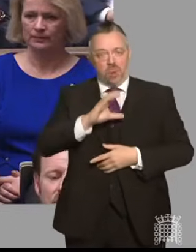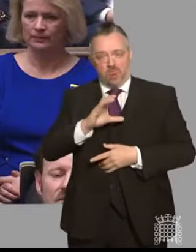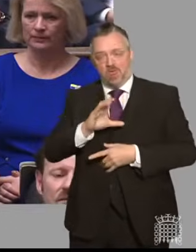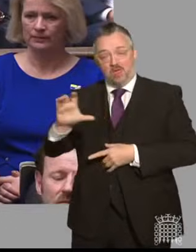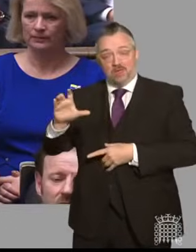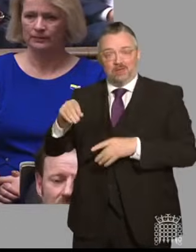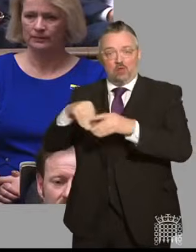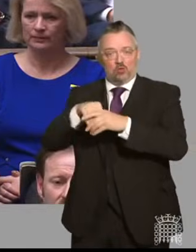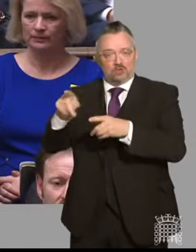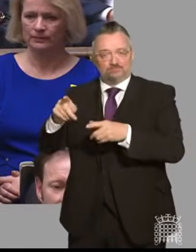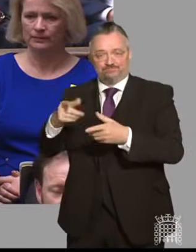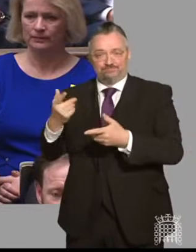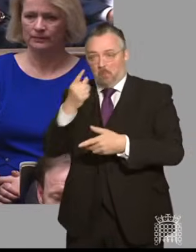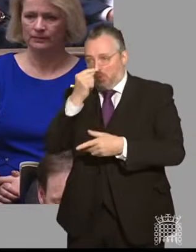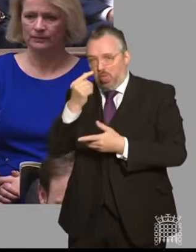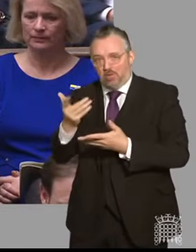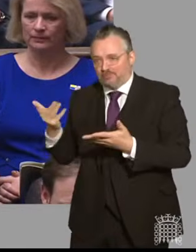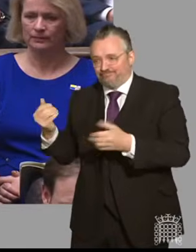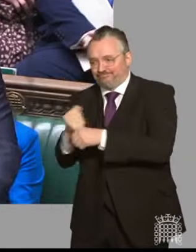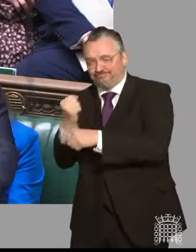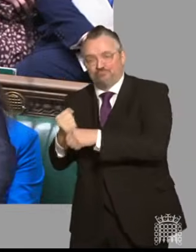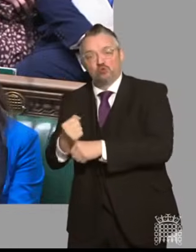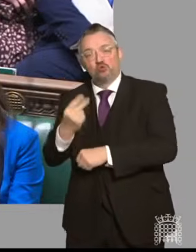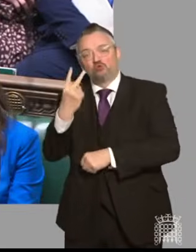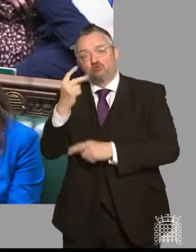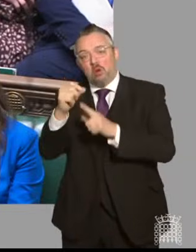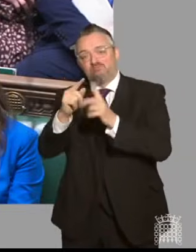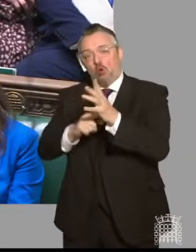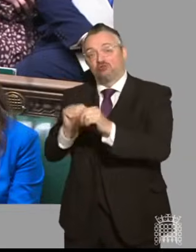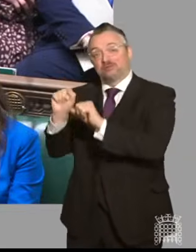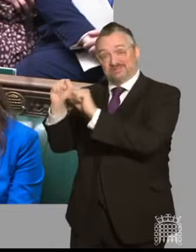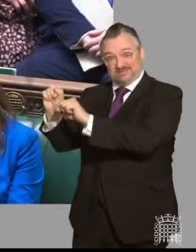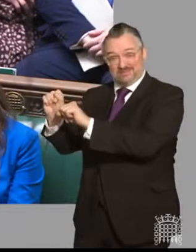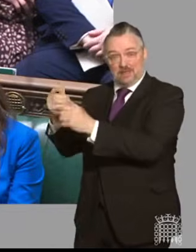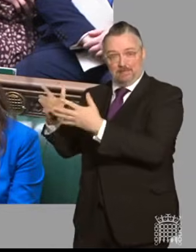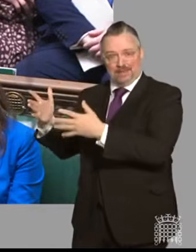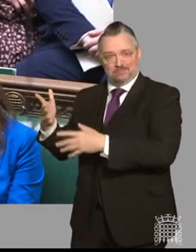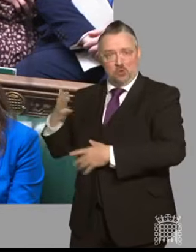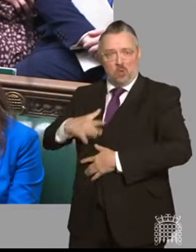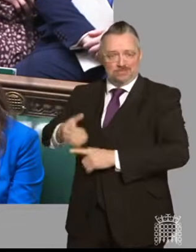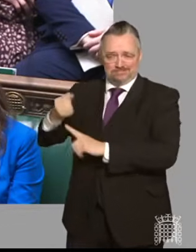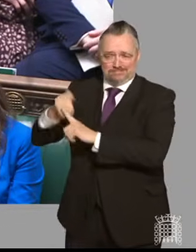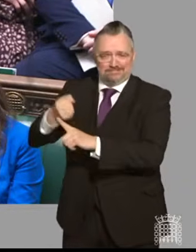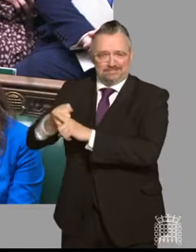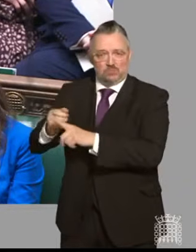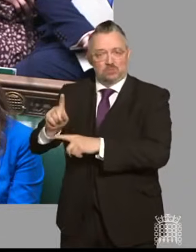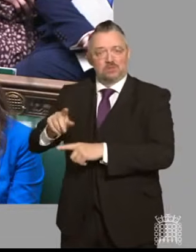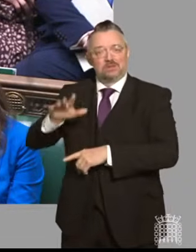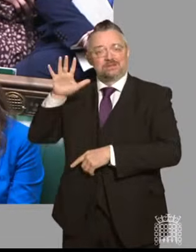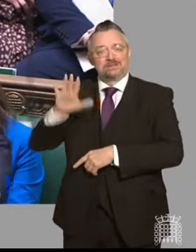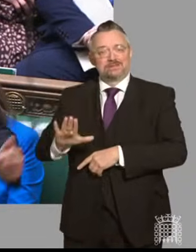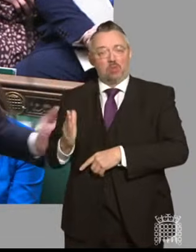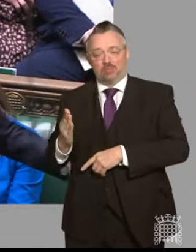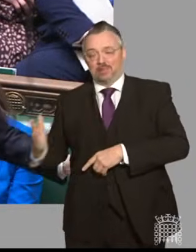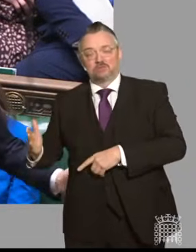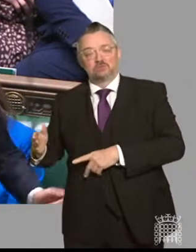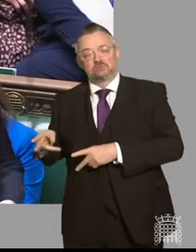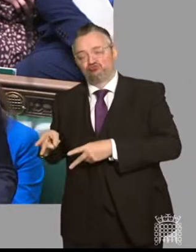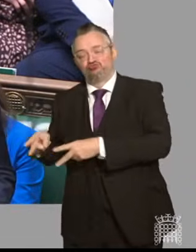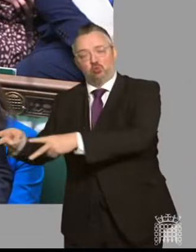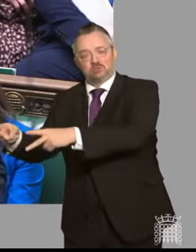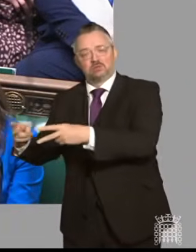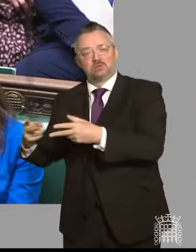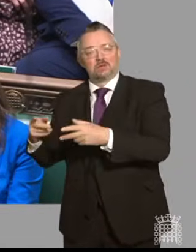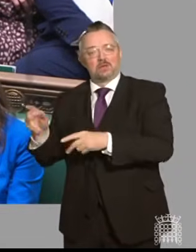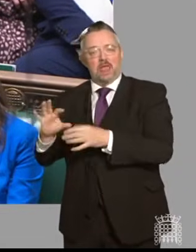my honourable friend has campaigned on tirelessly, the South East Aylesbury Link Road and the Aylesbury Eastern Link Road. I know he's met with the